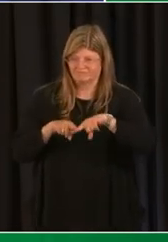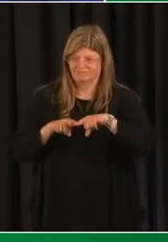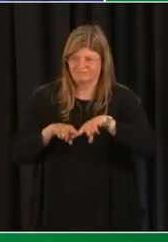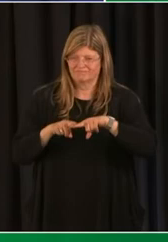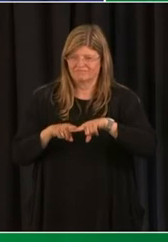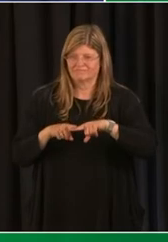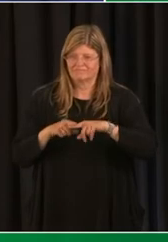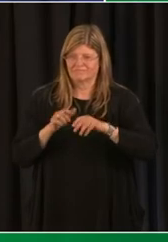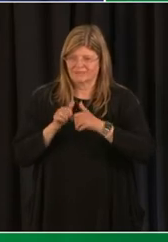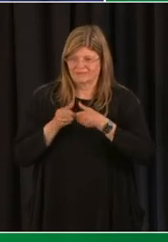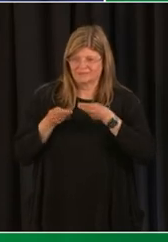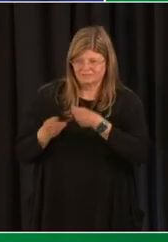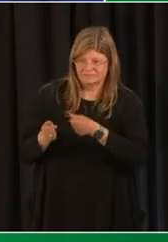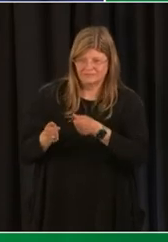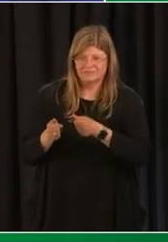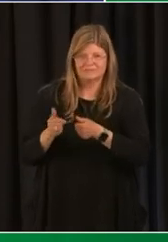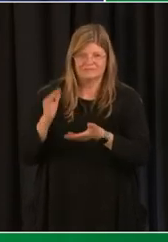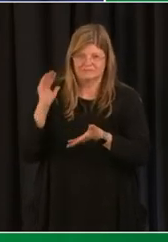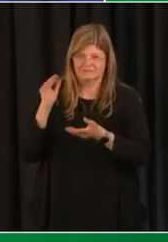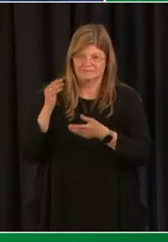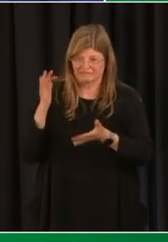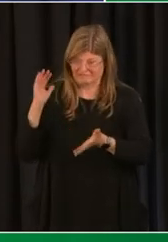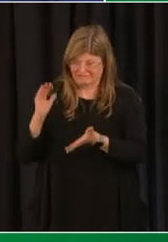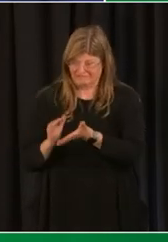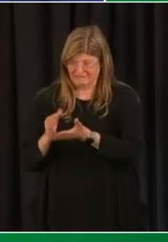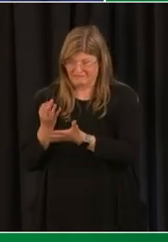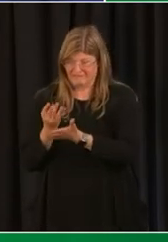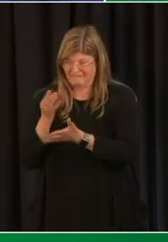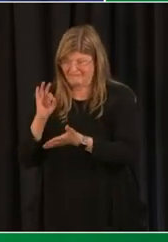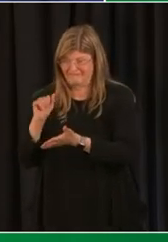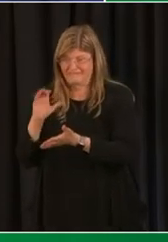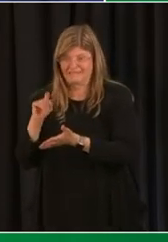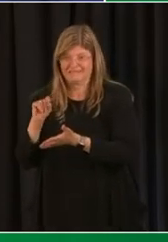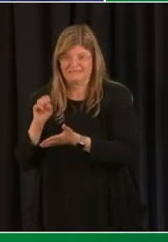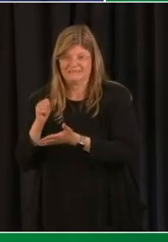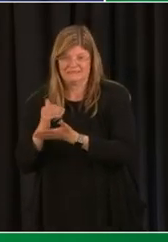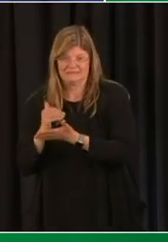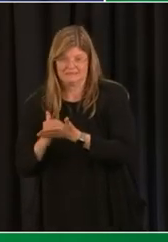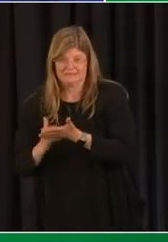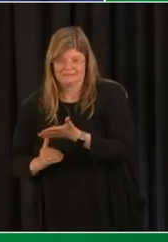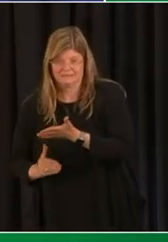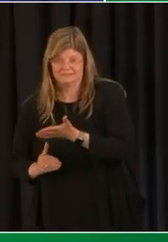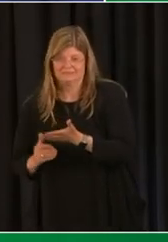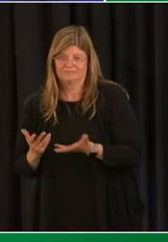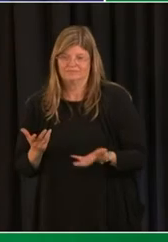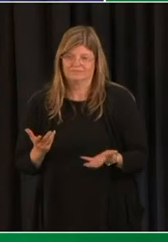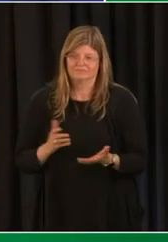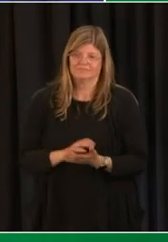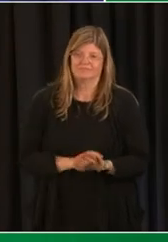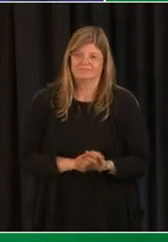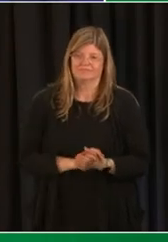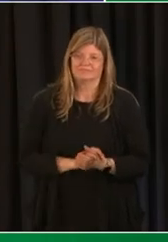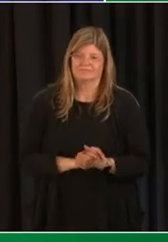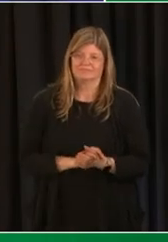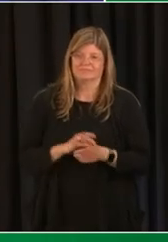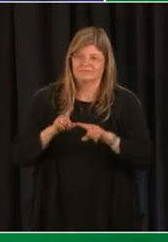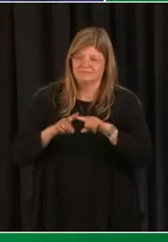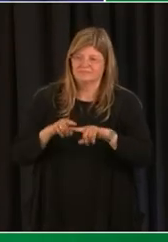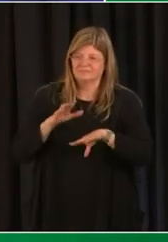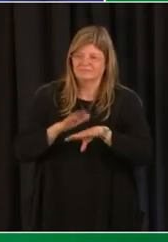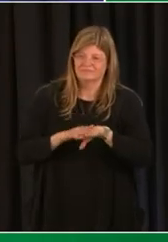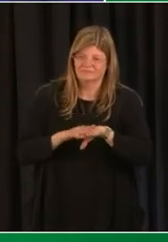how quickly we spend down the funding in terms of the program as a whole, how long we have it, and it will also depend